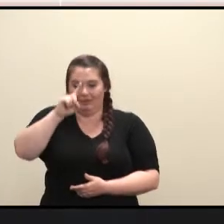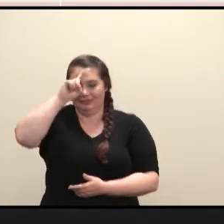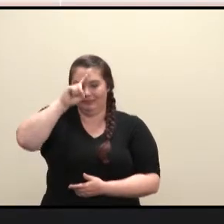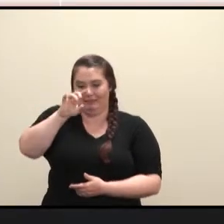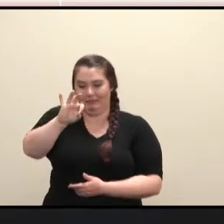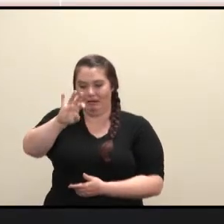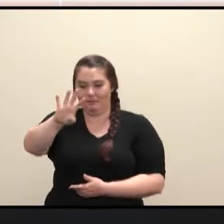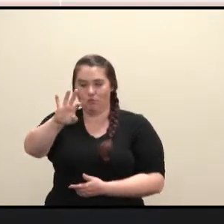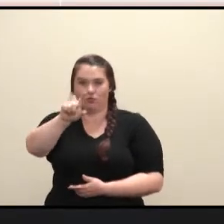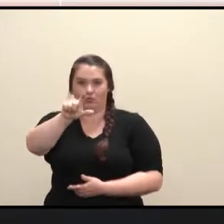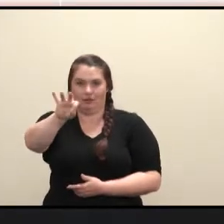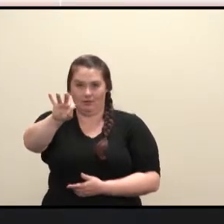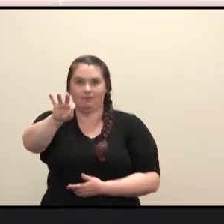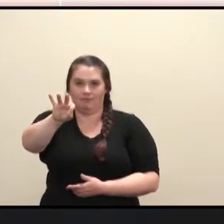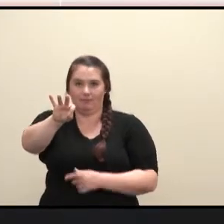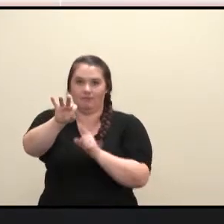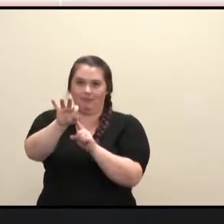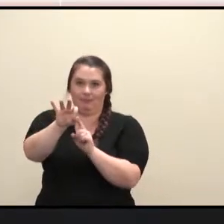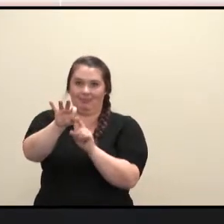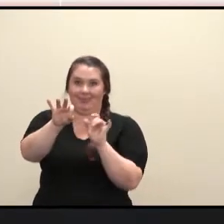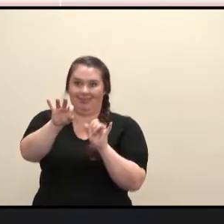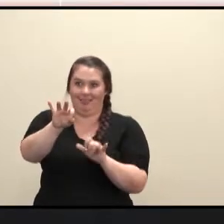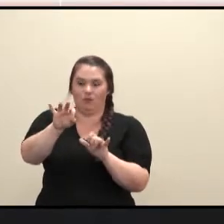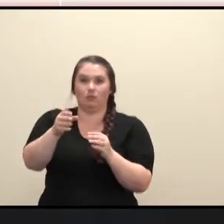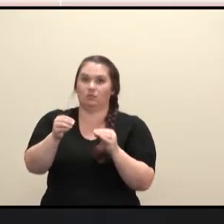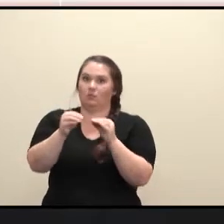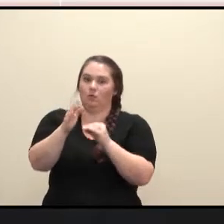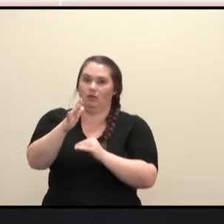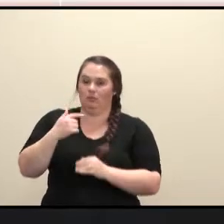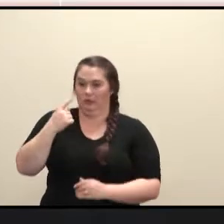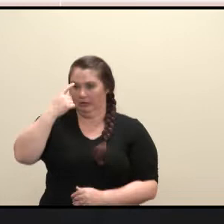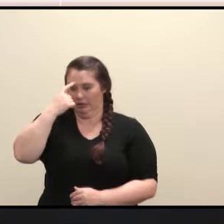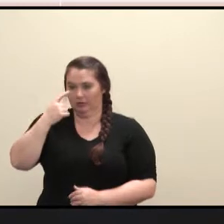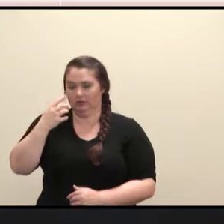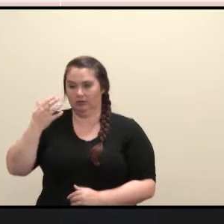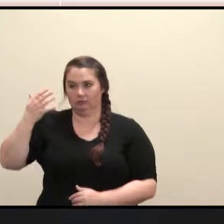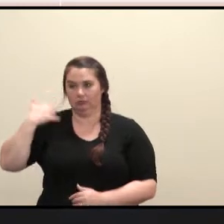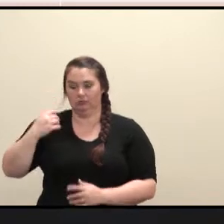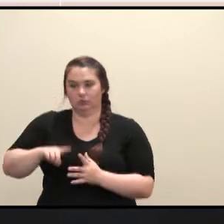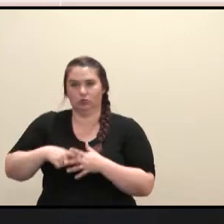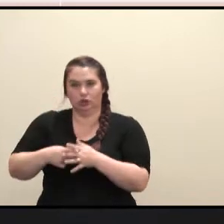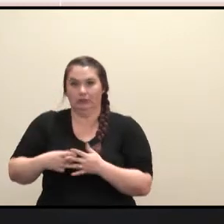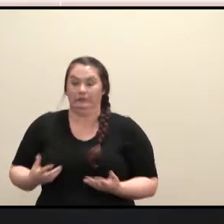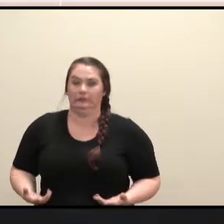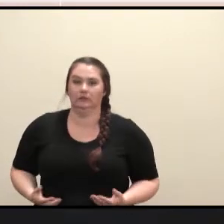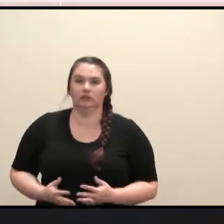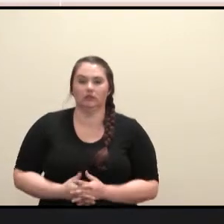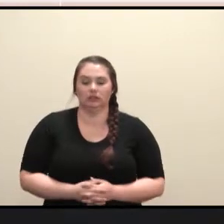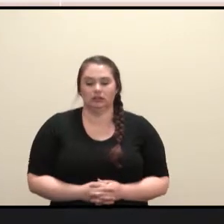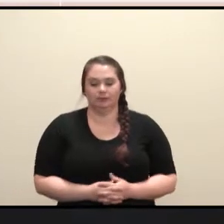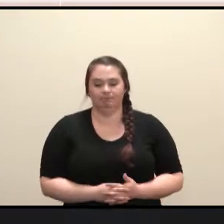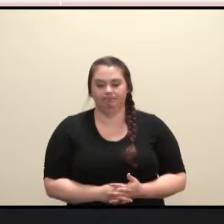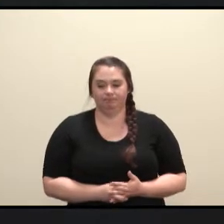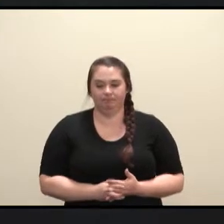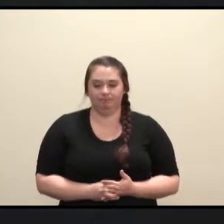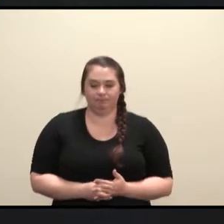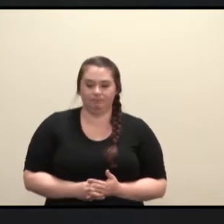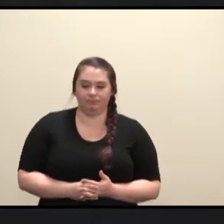is much lower than what we had thought when we were selling the bond election.